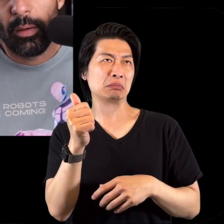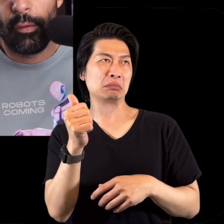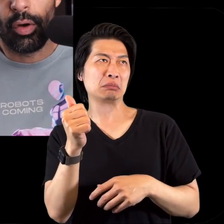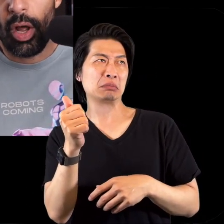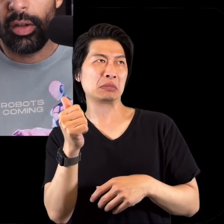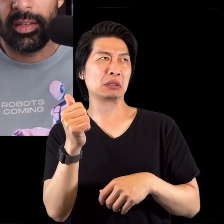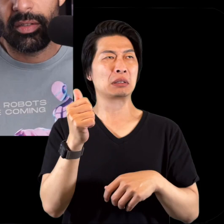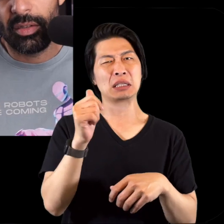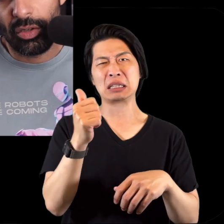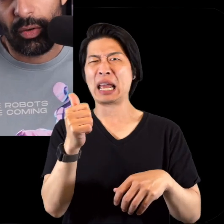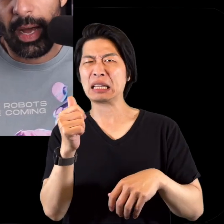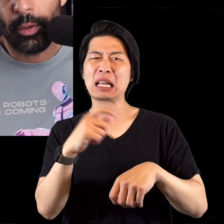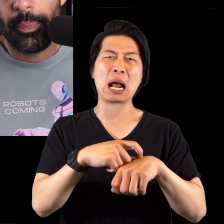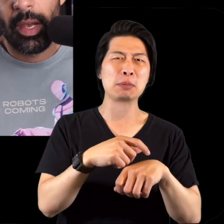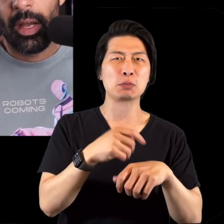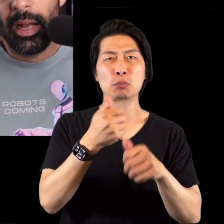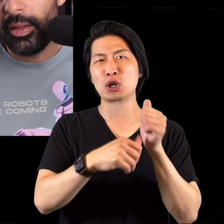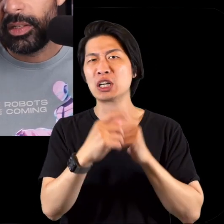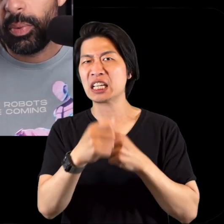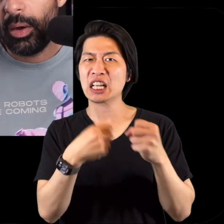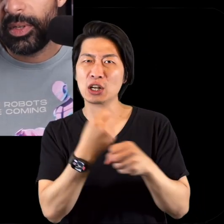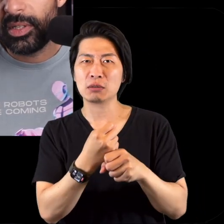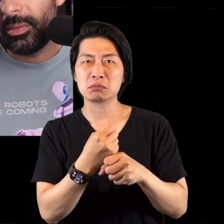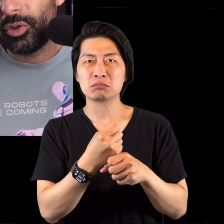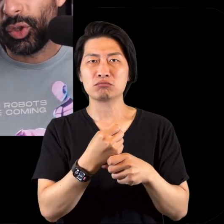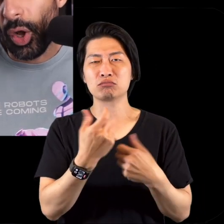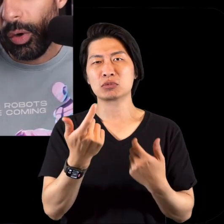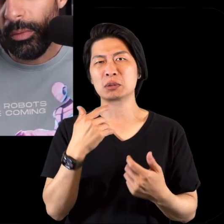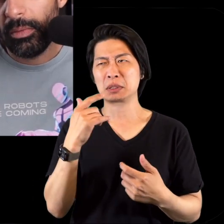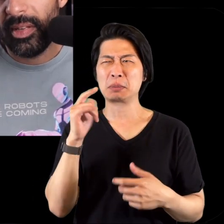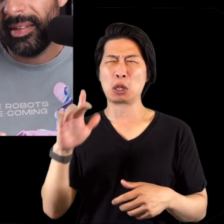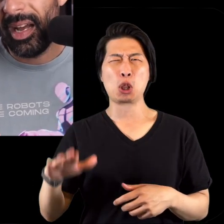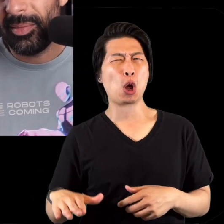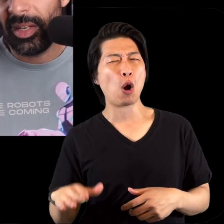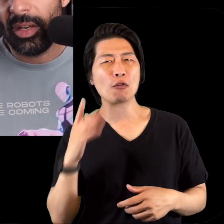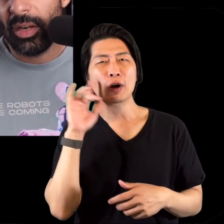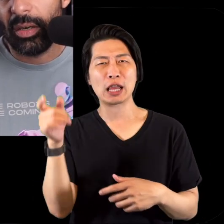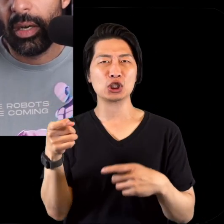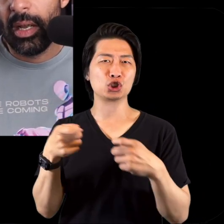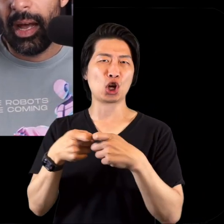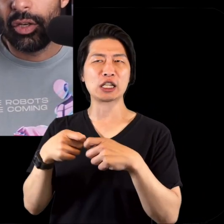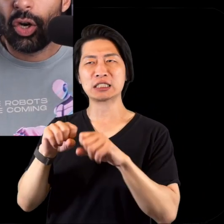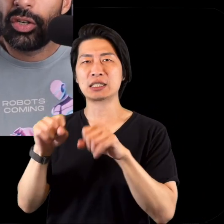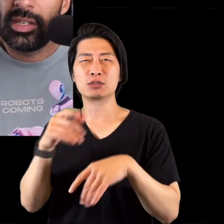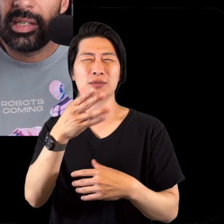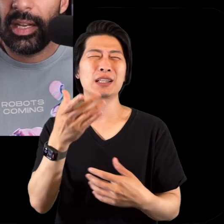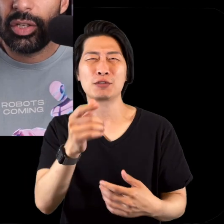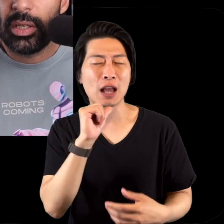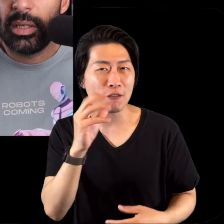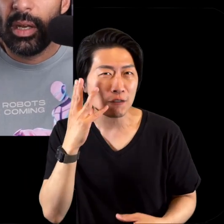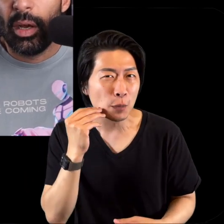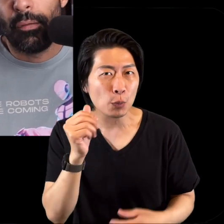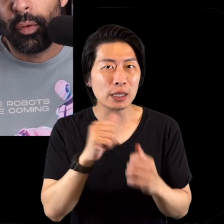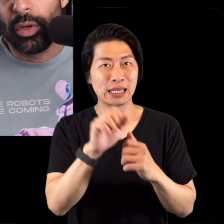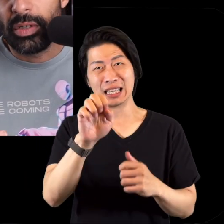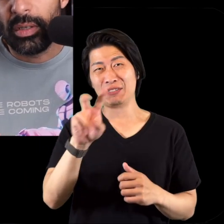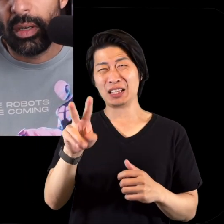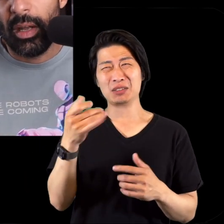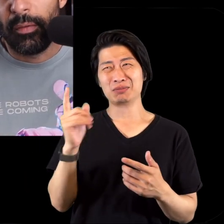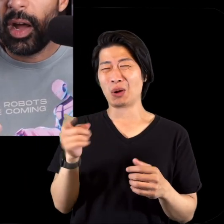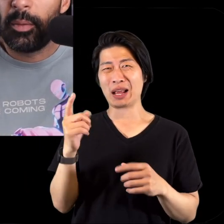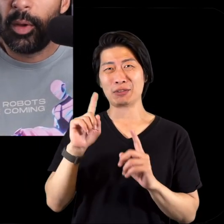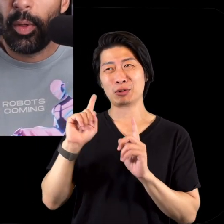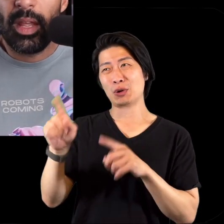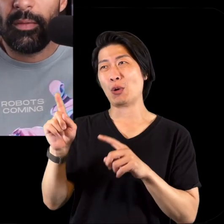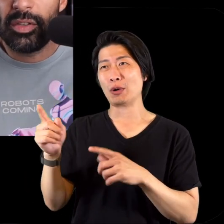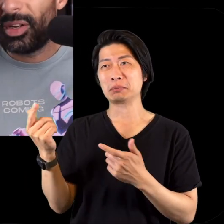year for long distance travel. Now, this probably seems low, 10 times a year at a charging station. Of course,